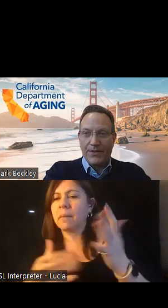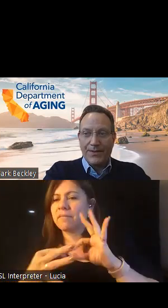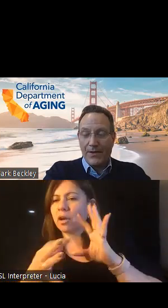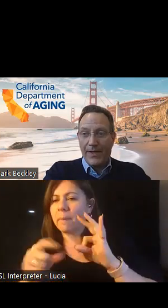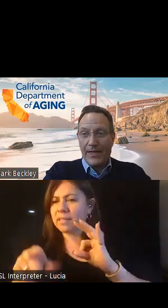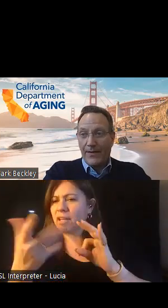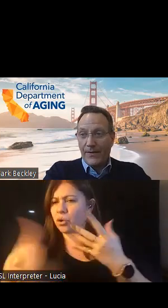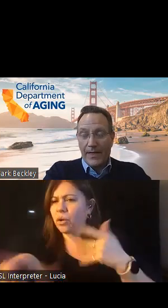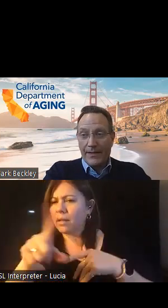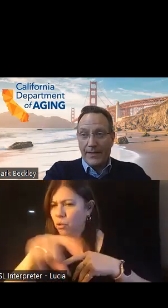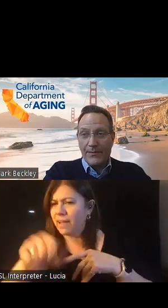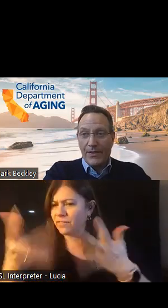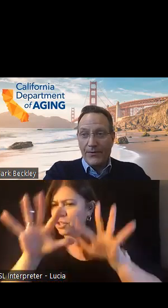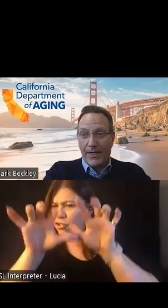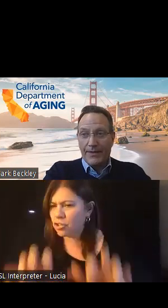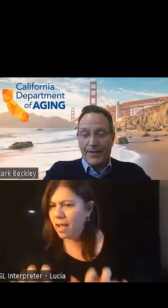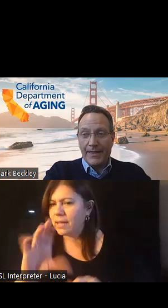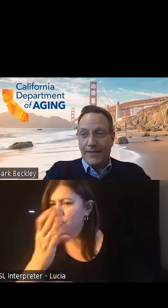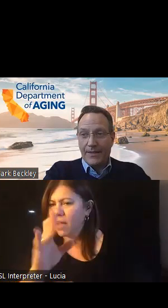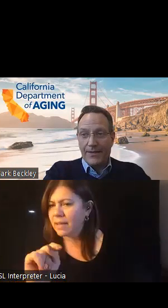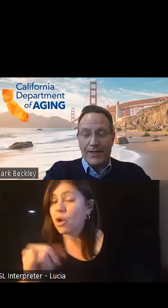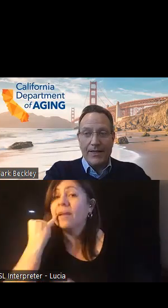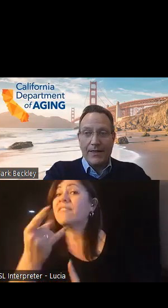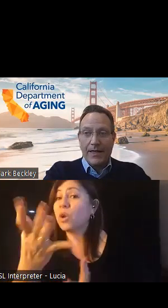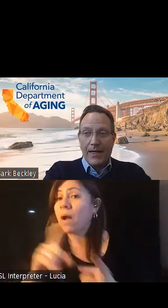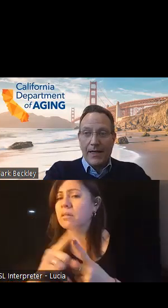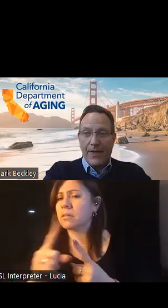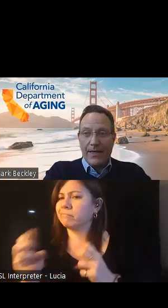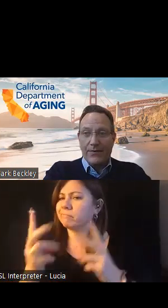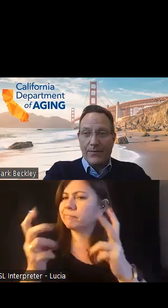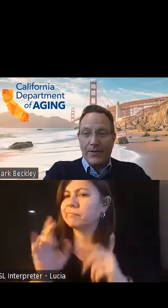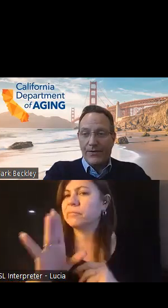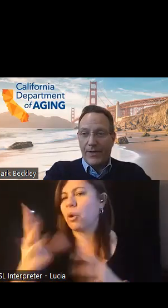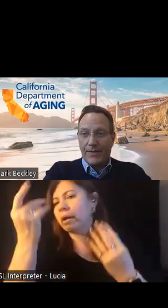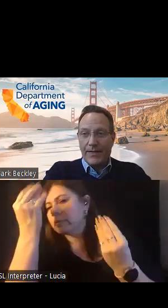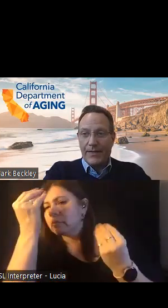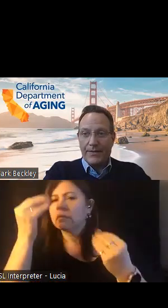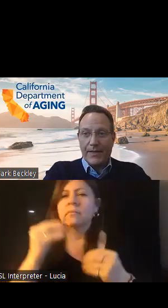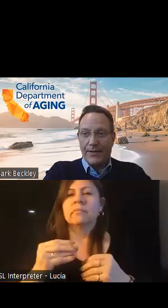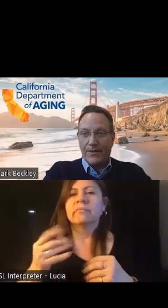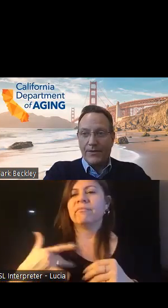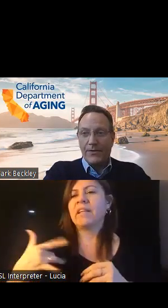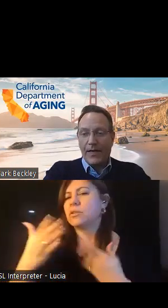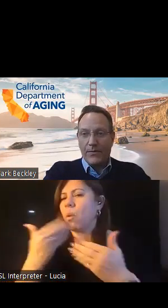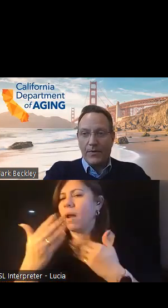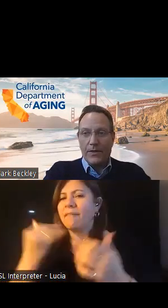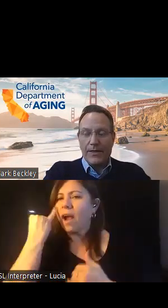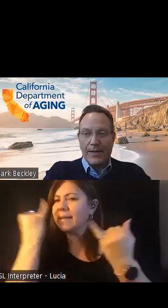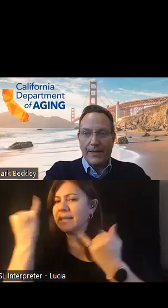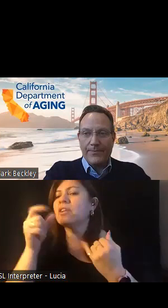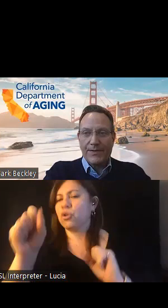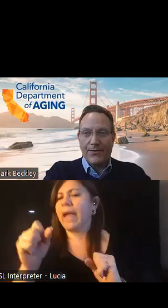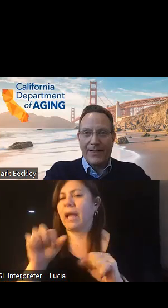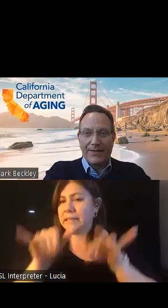chat function. So if you'd like to input your thoughts and ideas into the chat, as you input your thoughts and ideas, Juliet